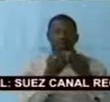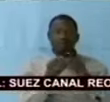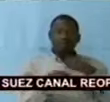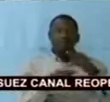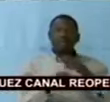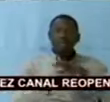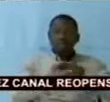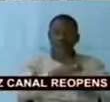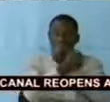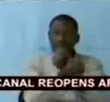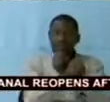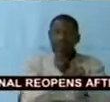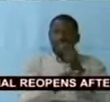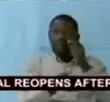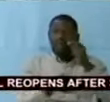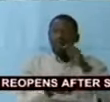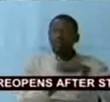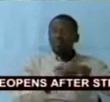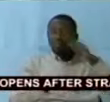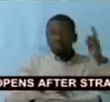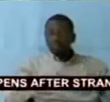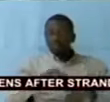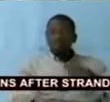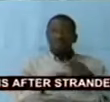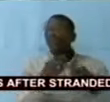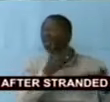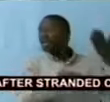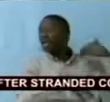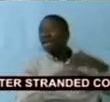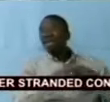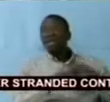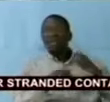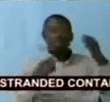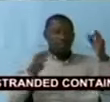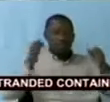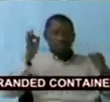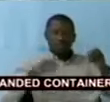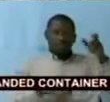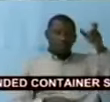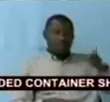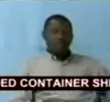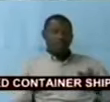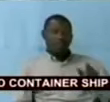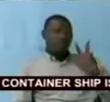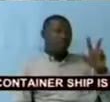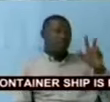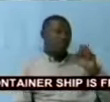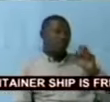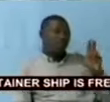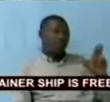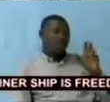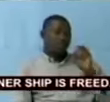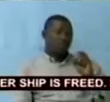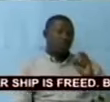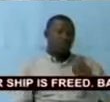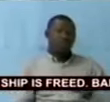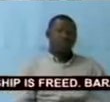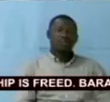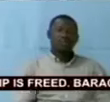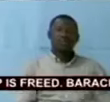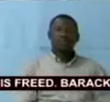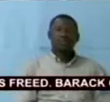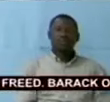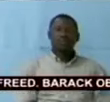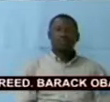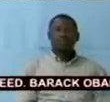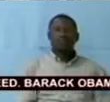then Justice Wowo. Andu wala mnyinti we nyine itandiko ya maroli ya nyine itandiko puru